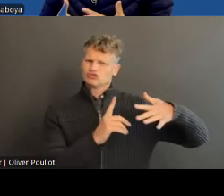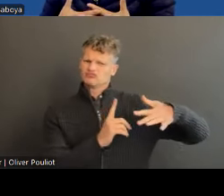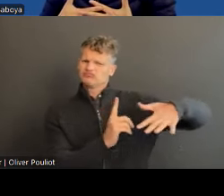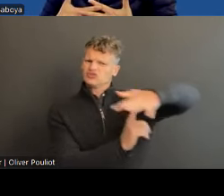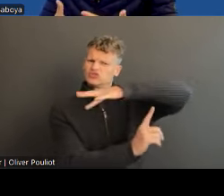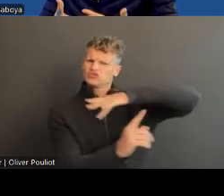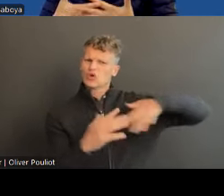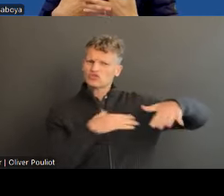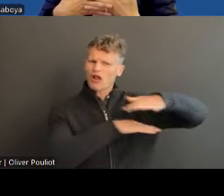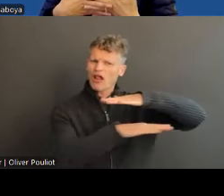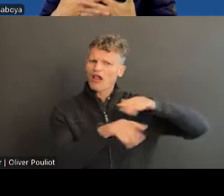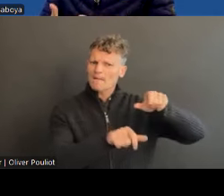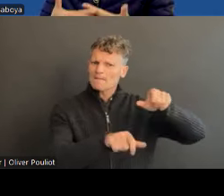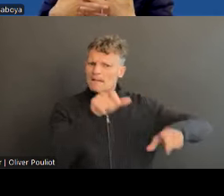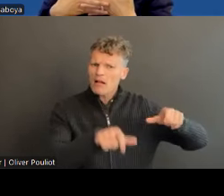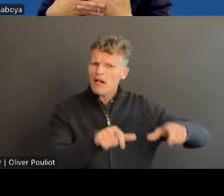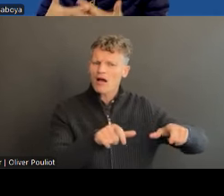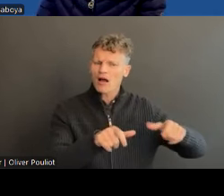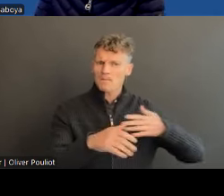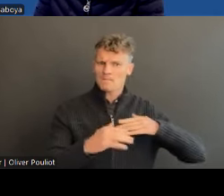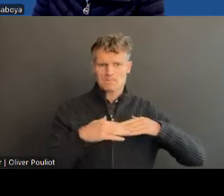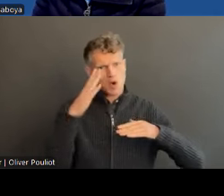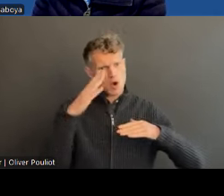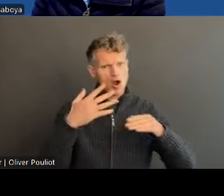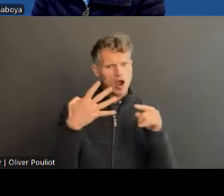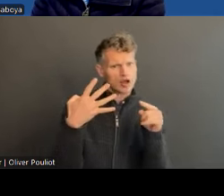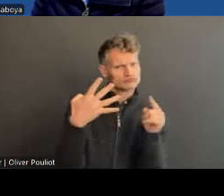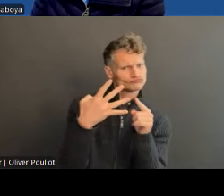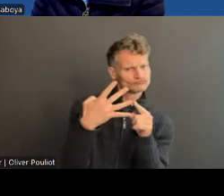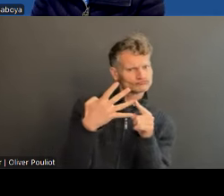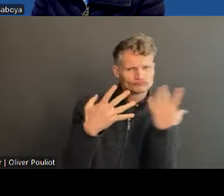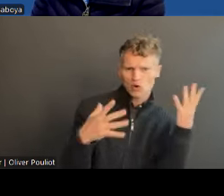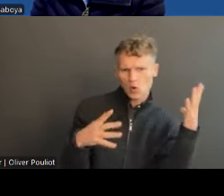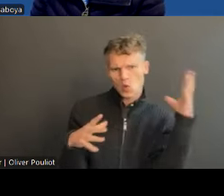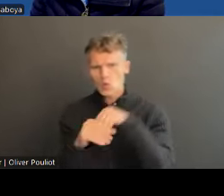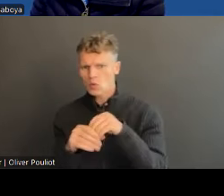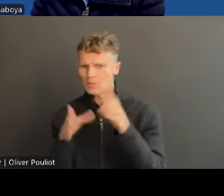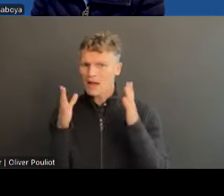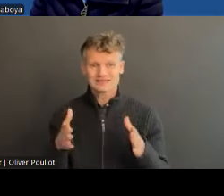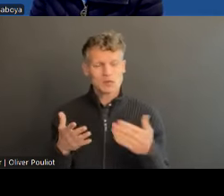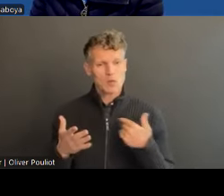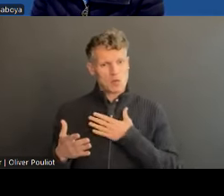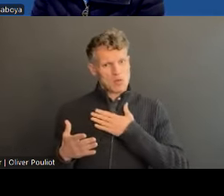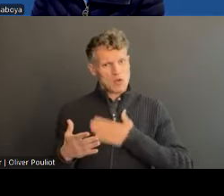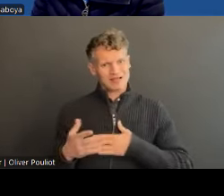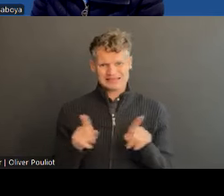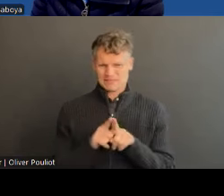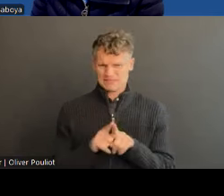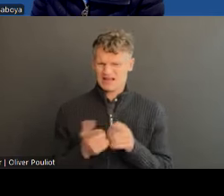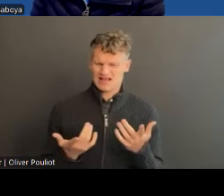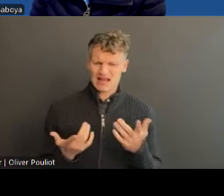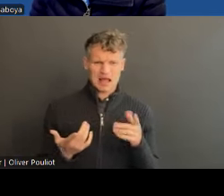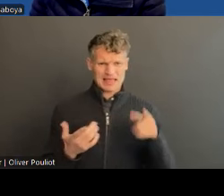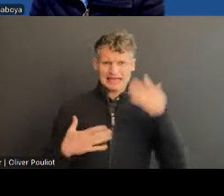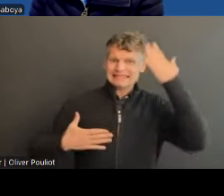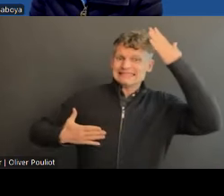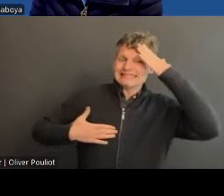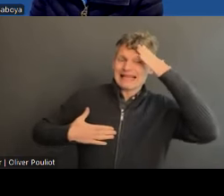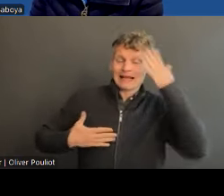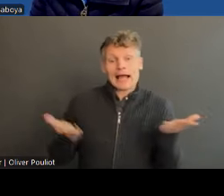because we want to work on the root causes of these diseases. It's not only to implement the